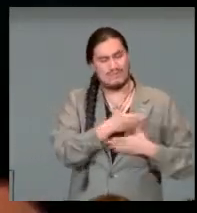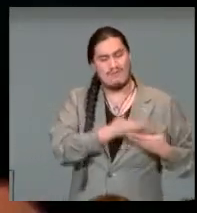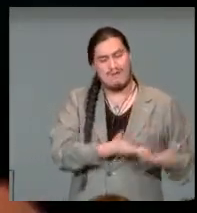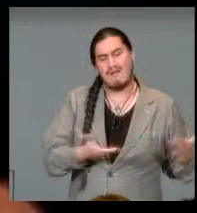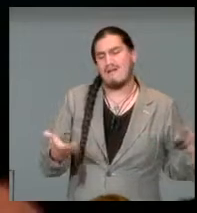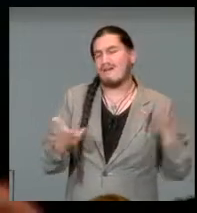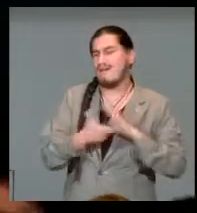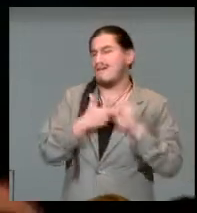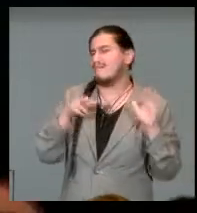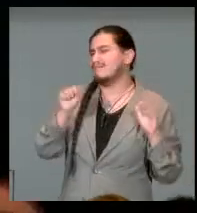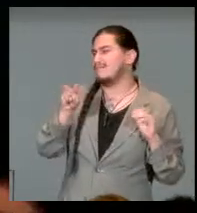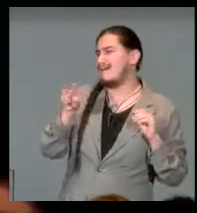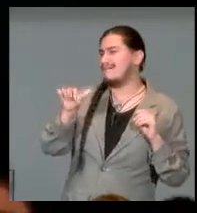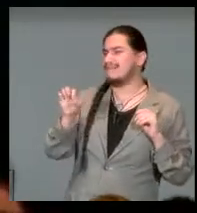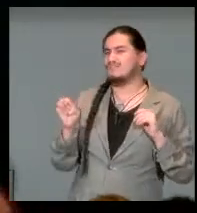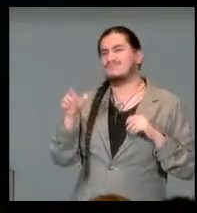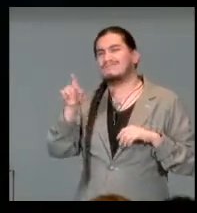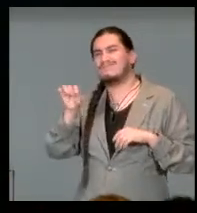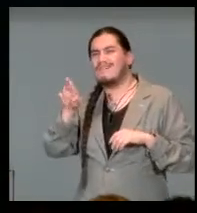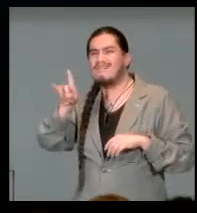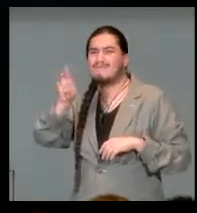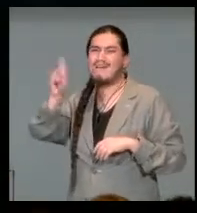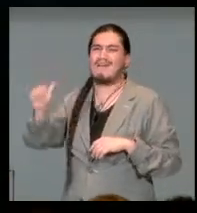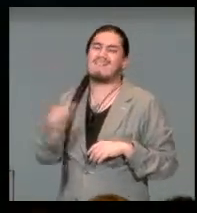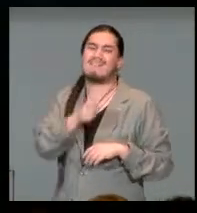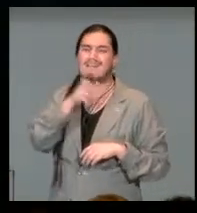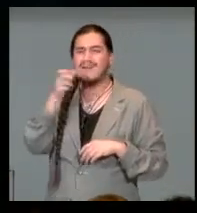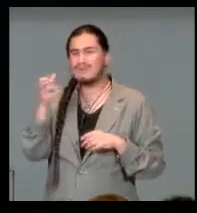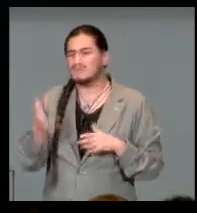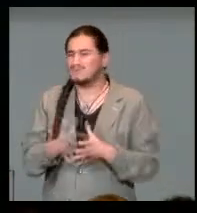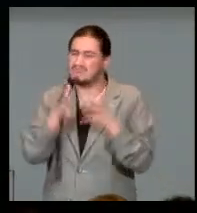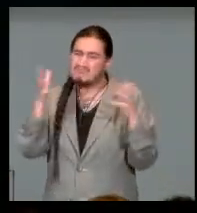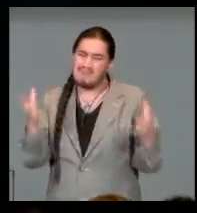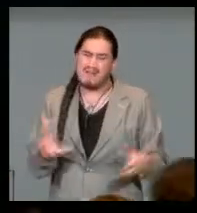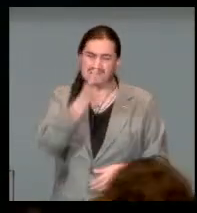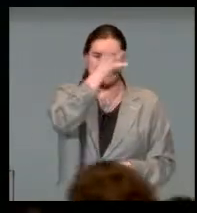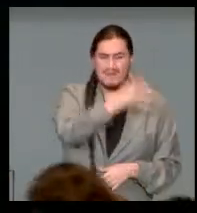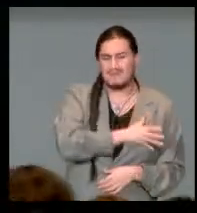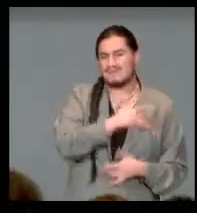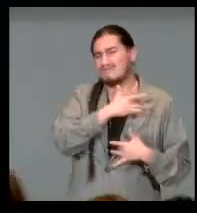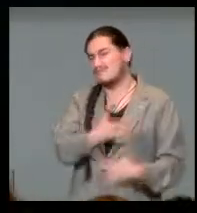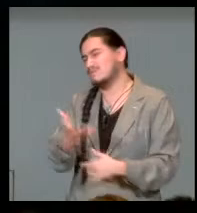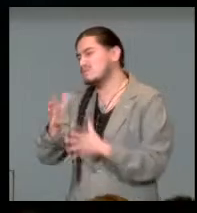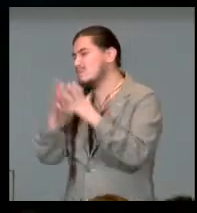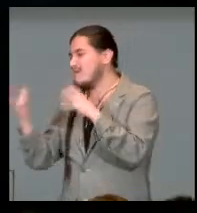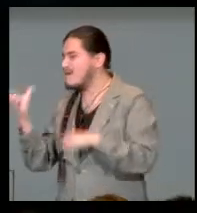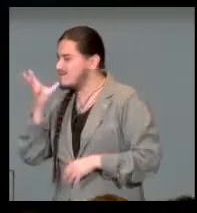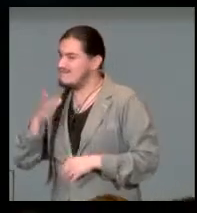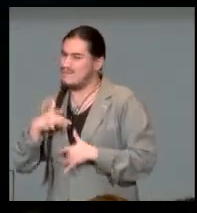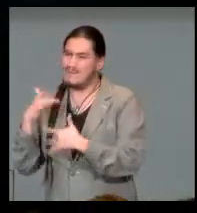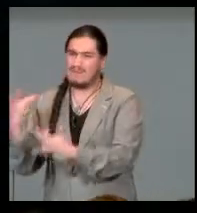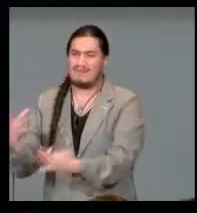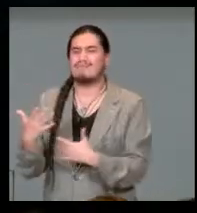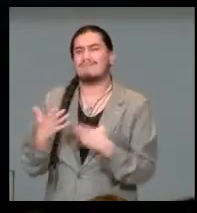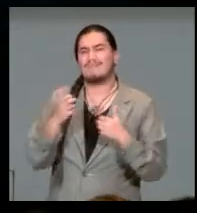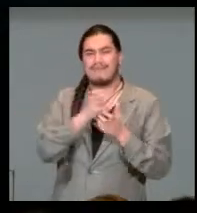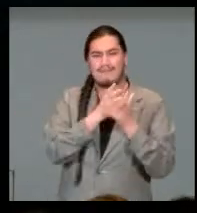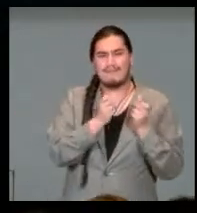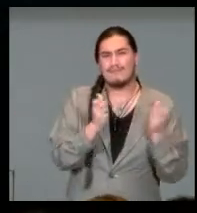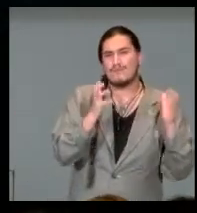the too tarahumara in me, the too masculine feminine combine, the too healer and warrior in